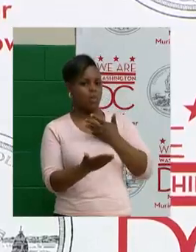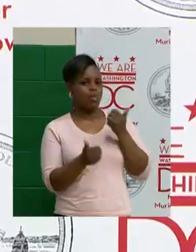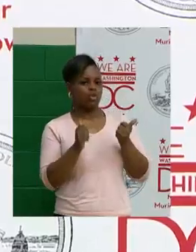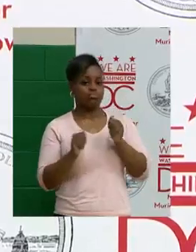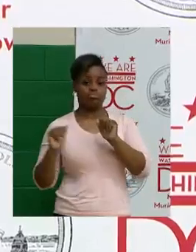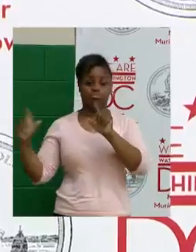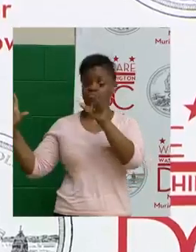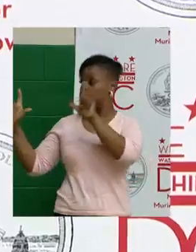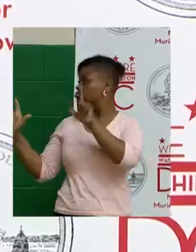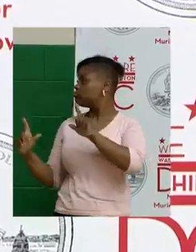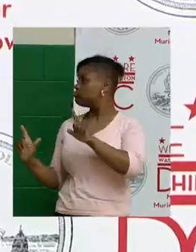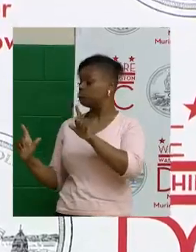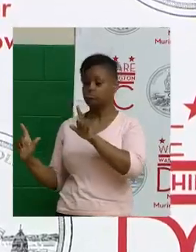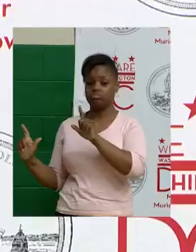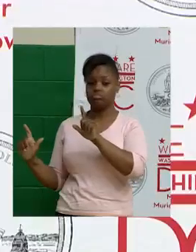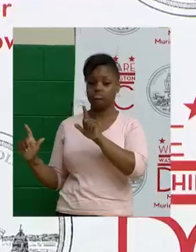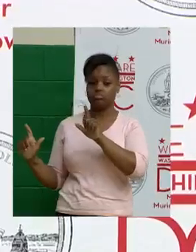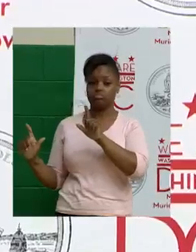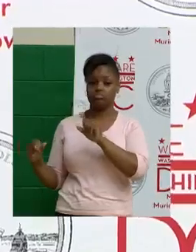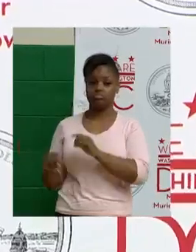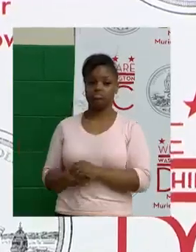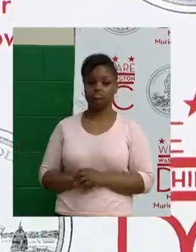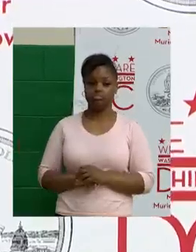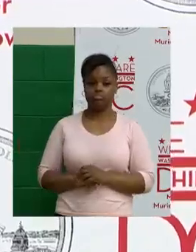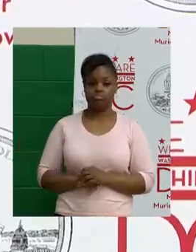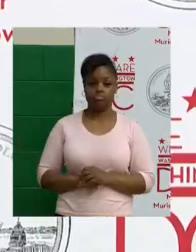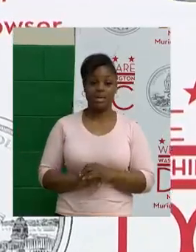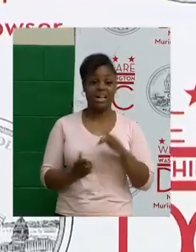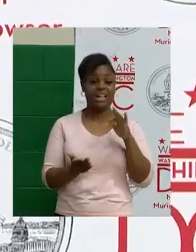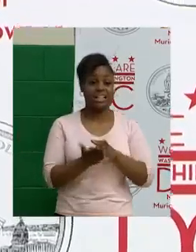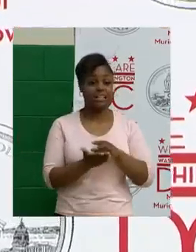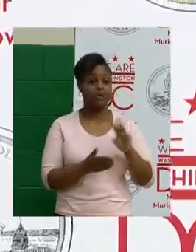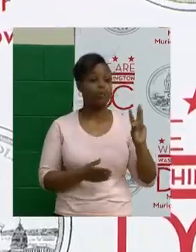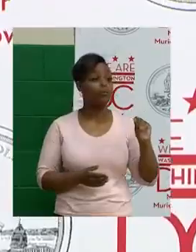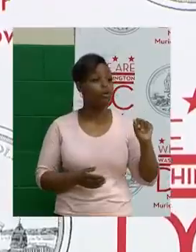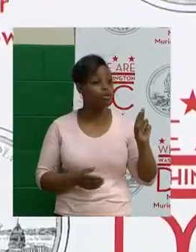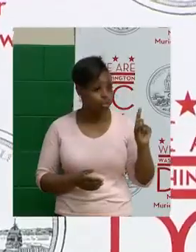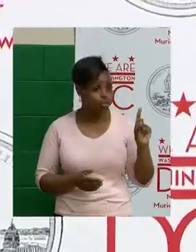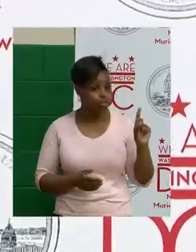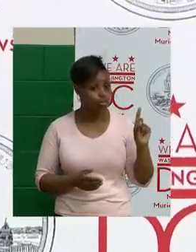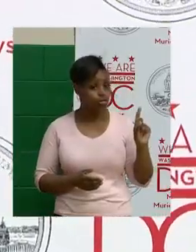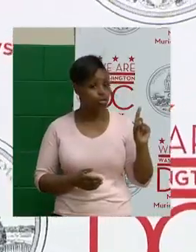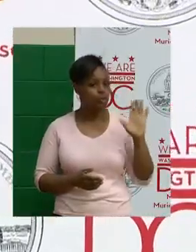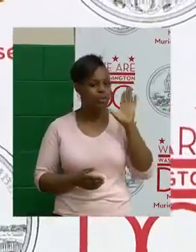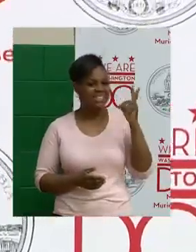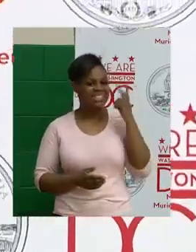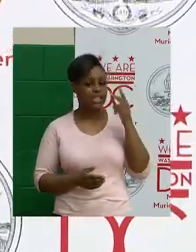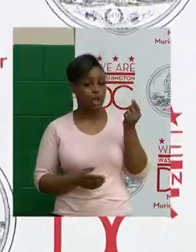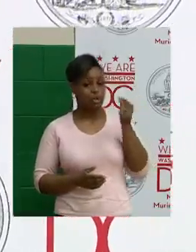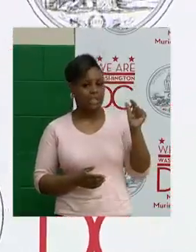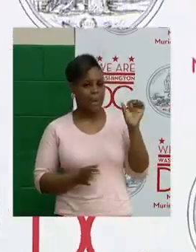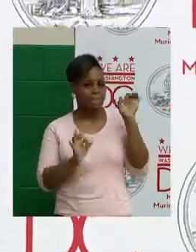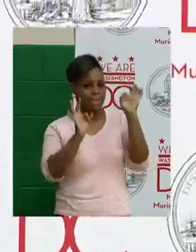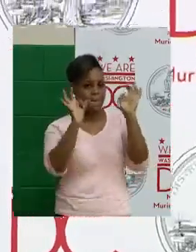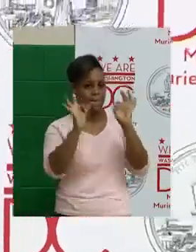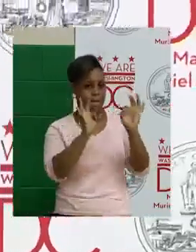from. As you click your ward, we will start to see green dots pop up representing which ward you are